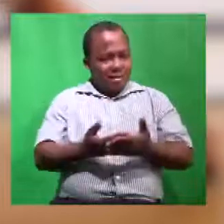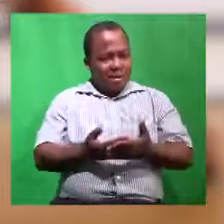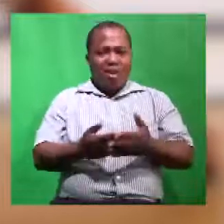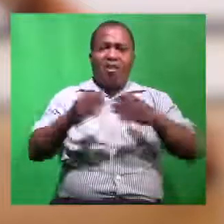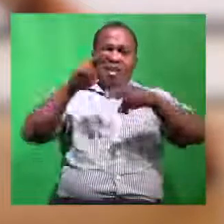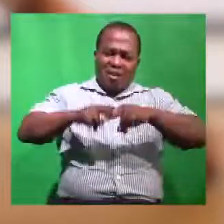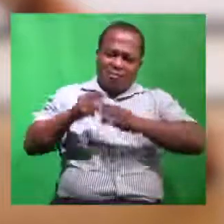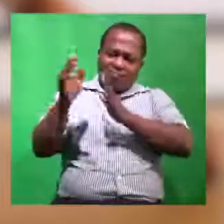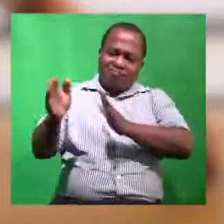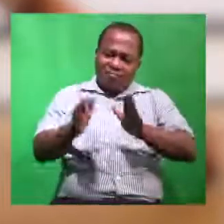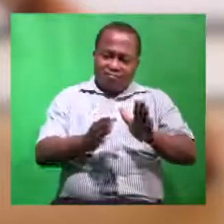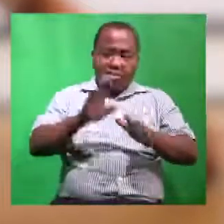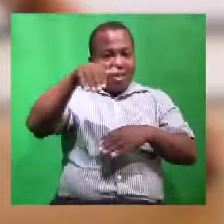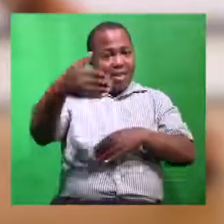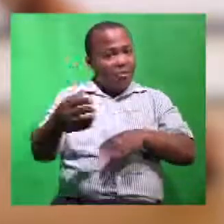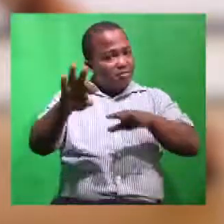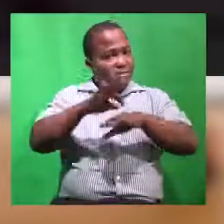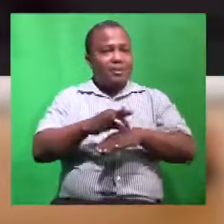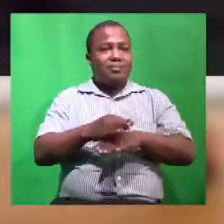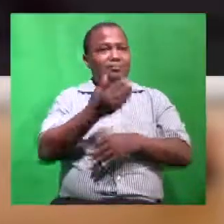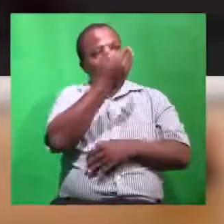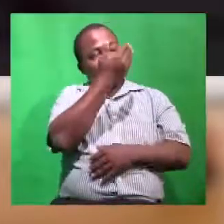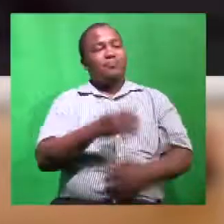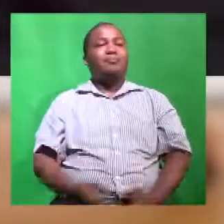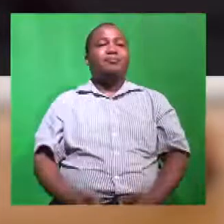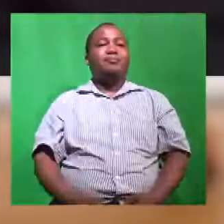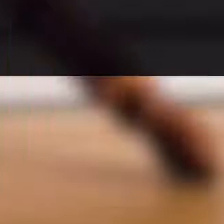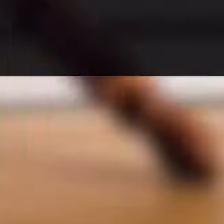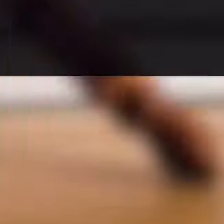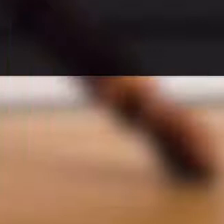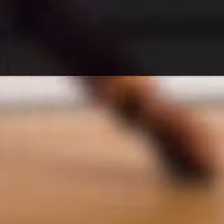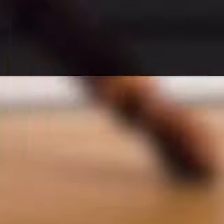marriage without maybe confrontation, whatever.